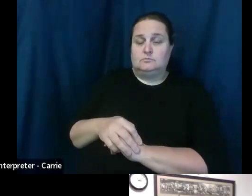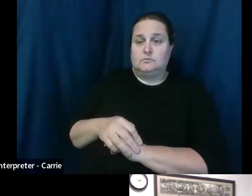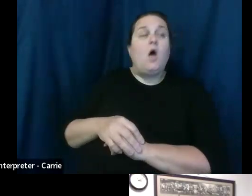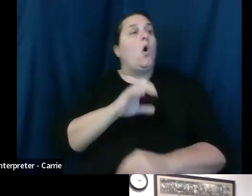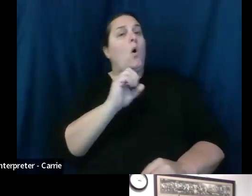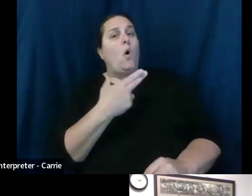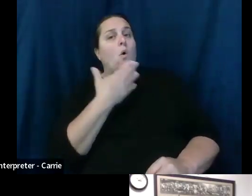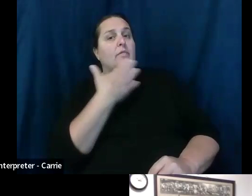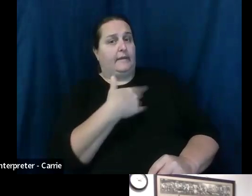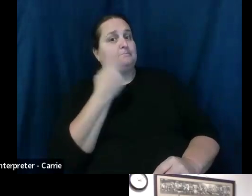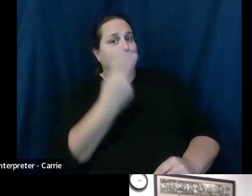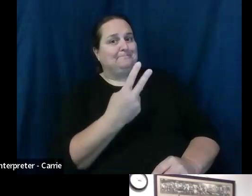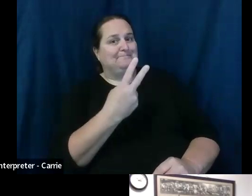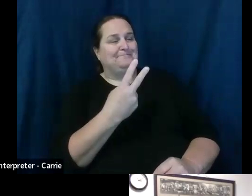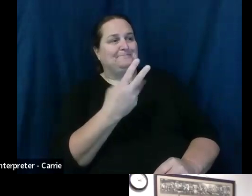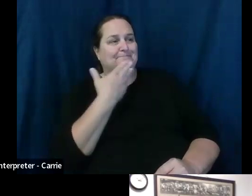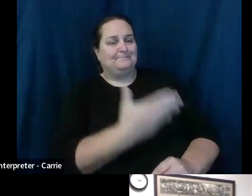Oh, thank you.